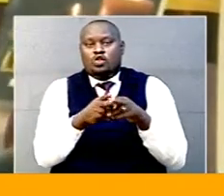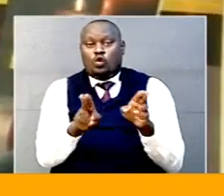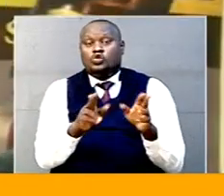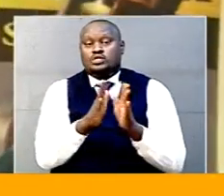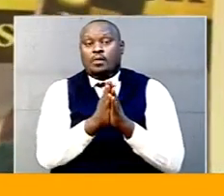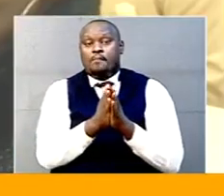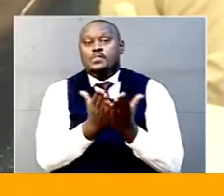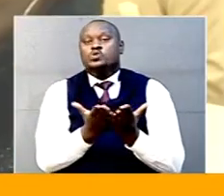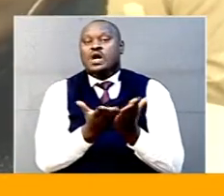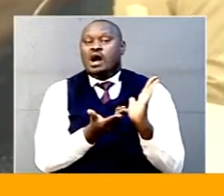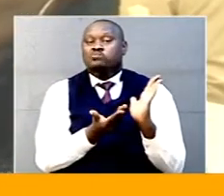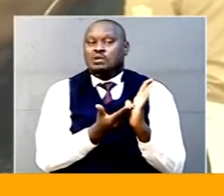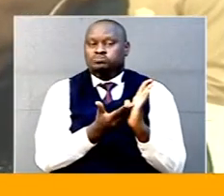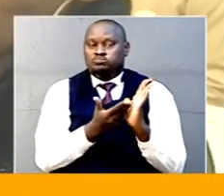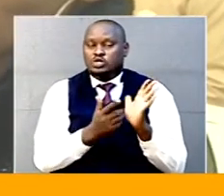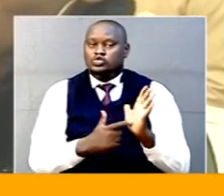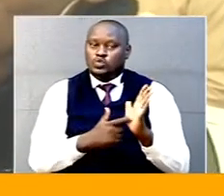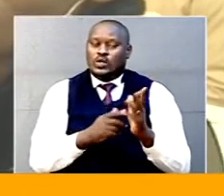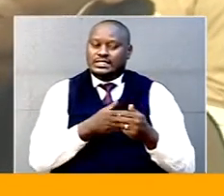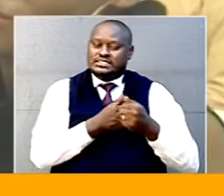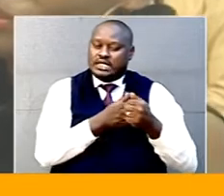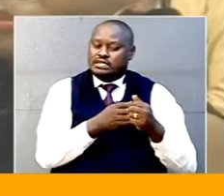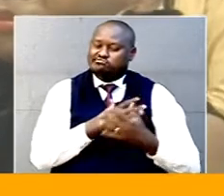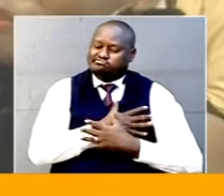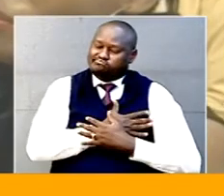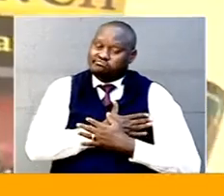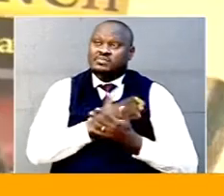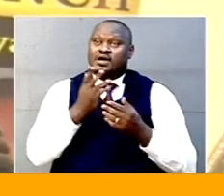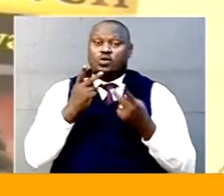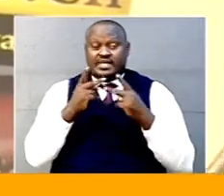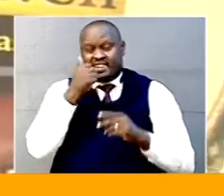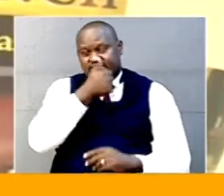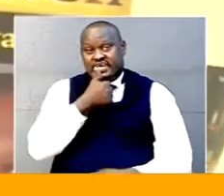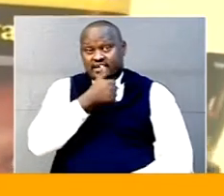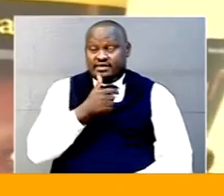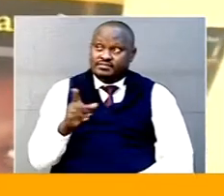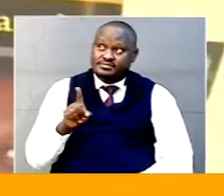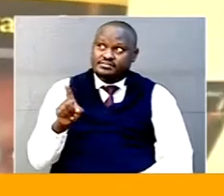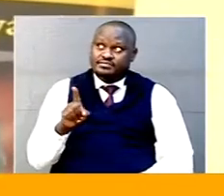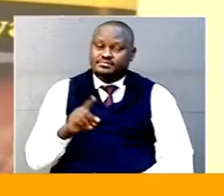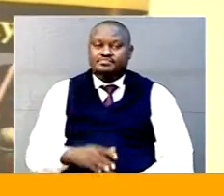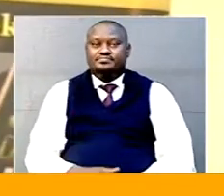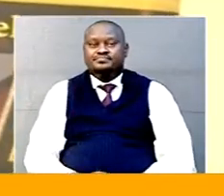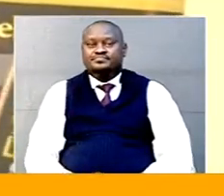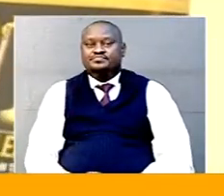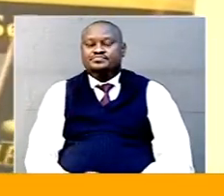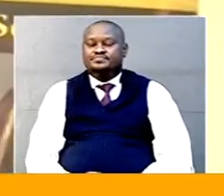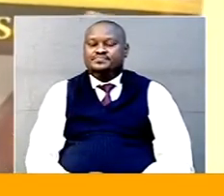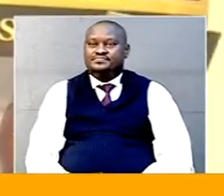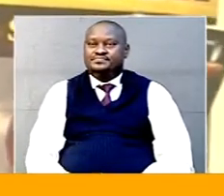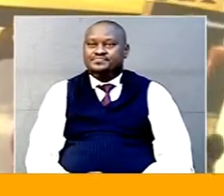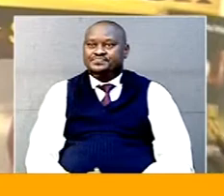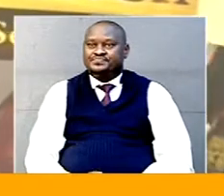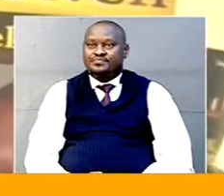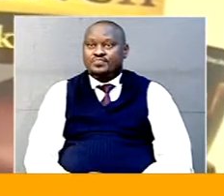publication, The Daring Leadership, at Hotel Africana in Kampala. It is a tool that has to be on the shelf